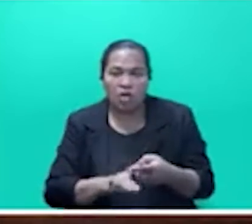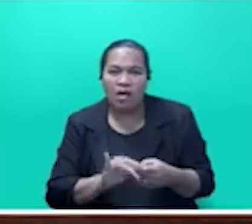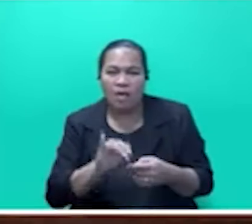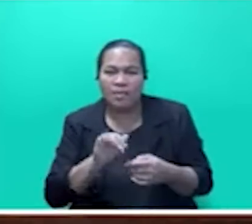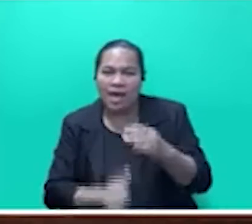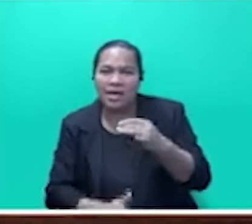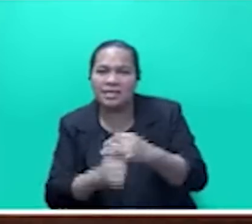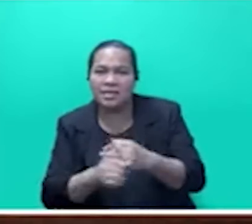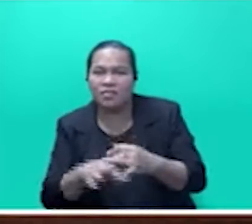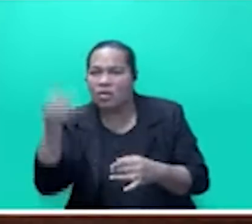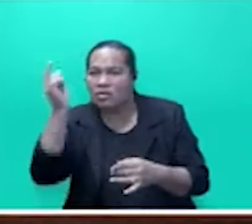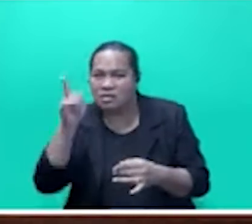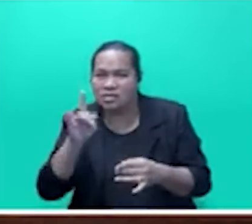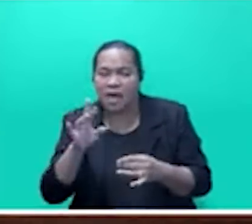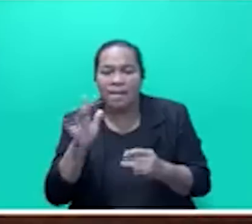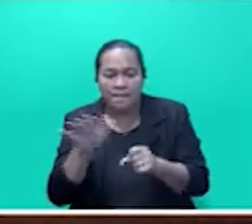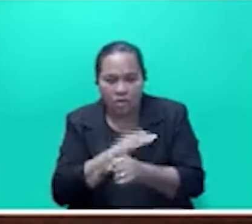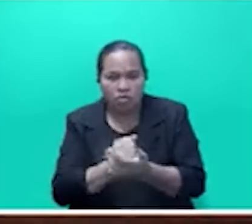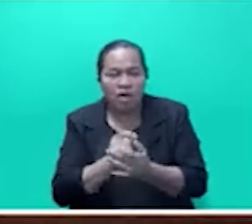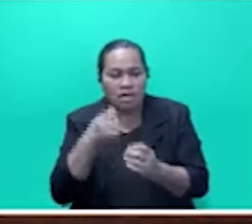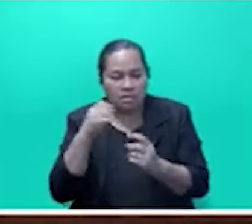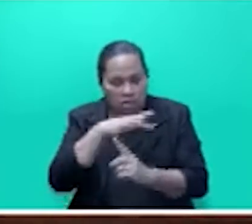to electricity, connectivity, and water.